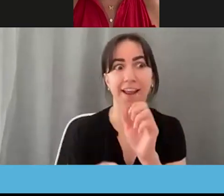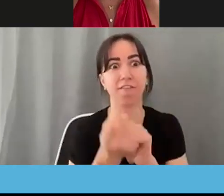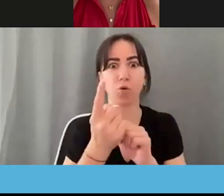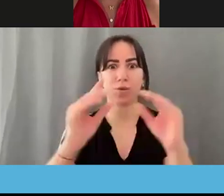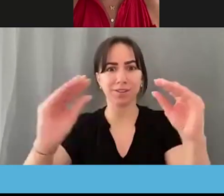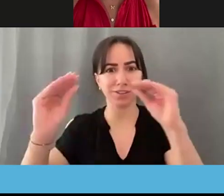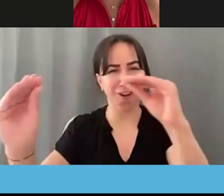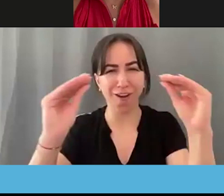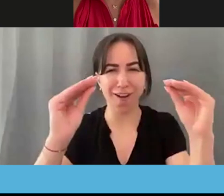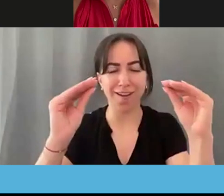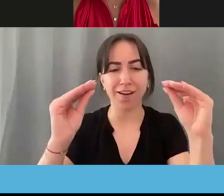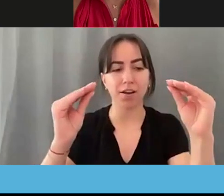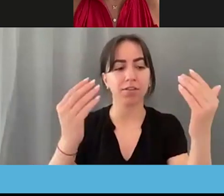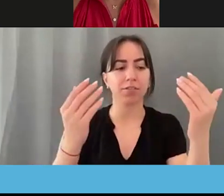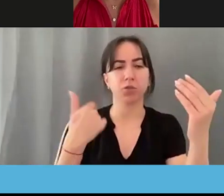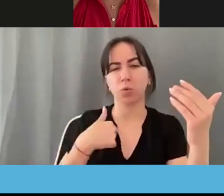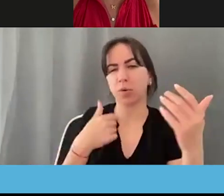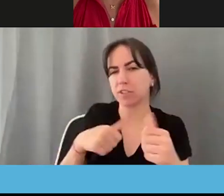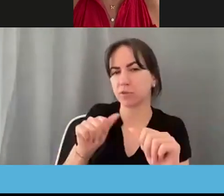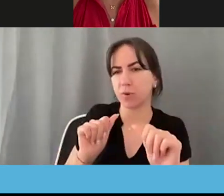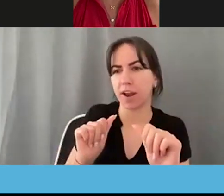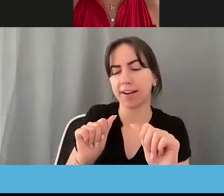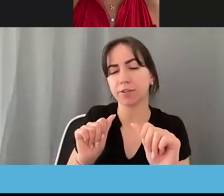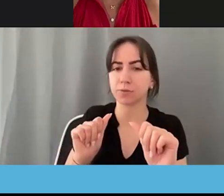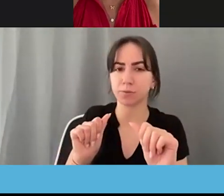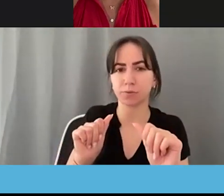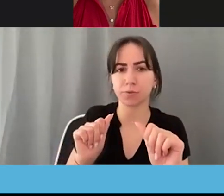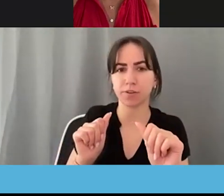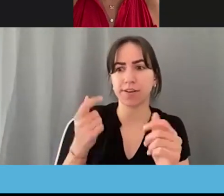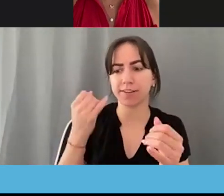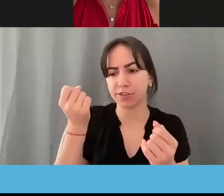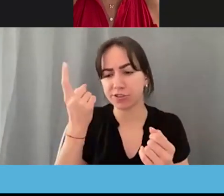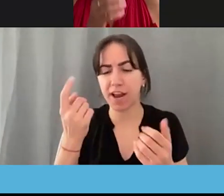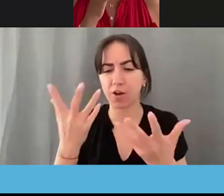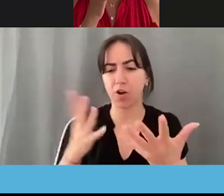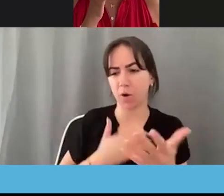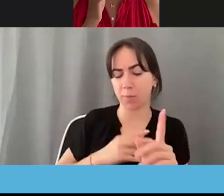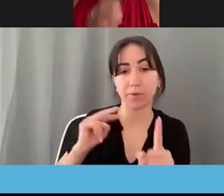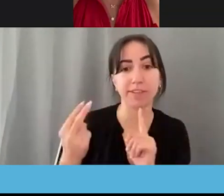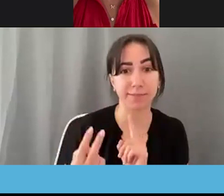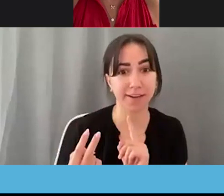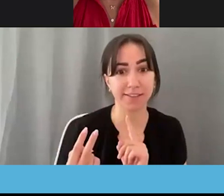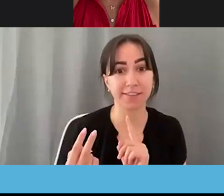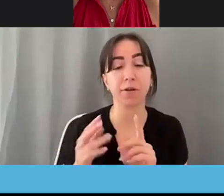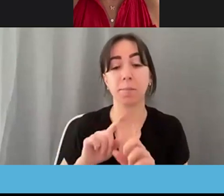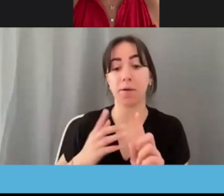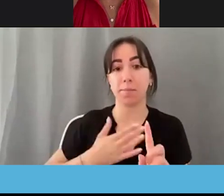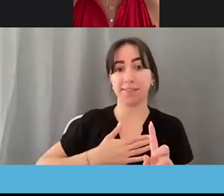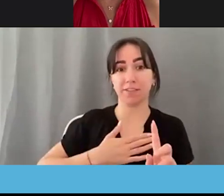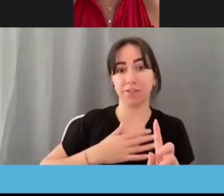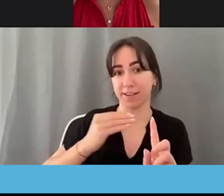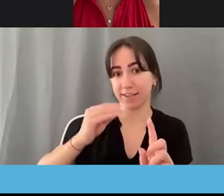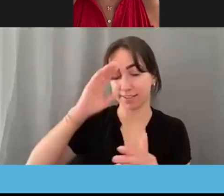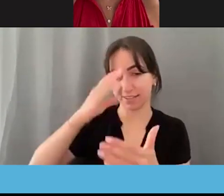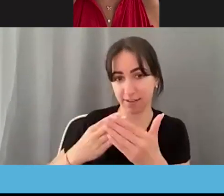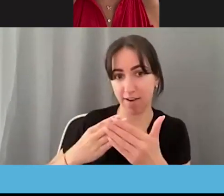So we come at it with our own sort of preconceived ideas of what it means. But for me, with my son, from a very